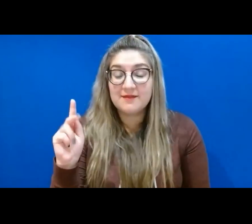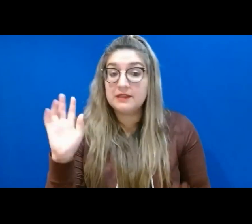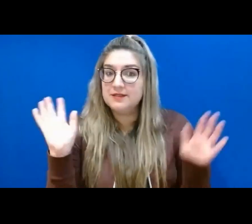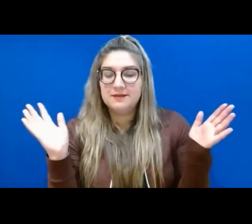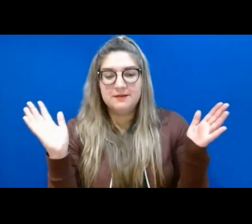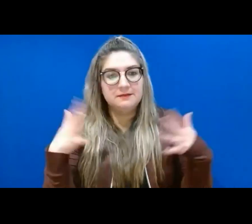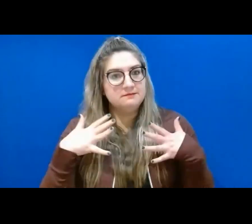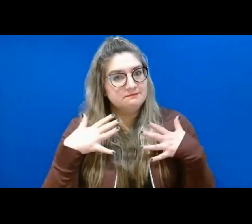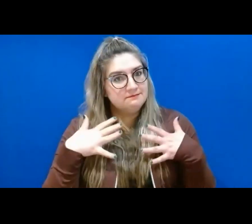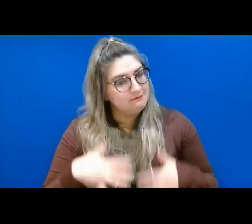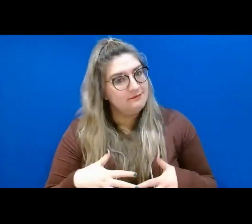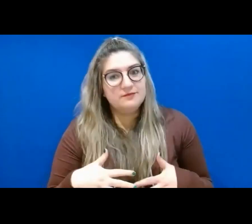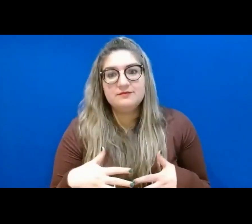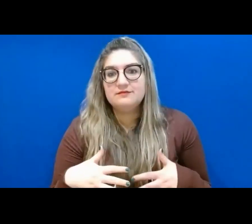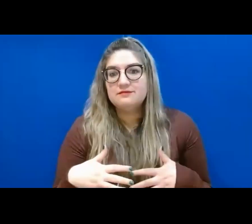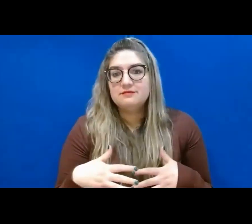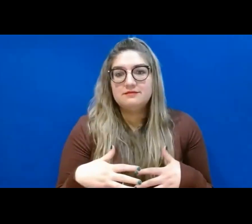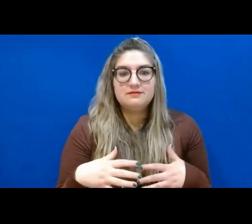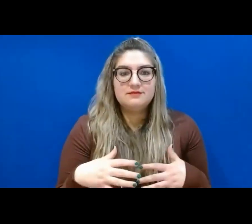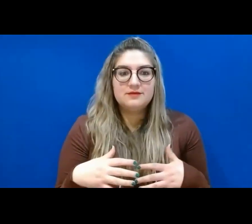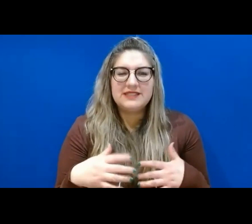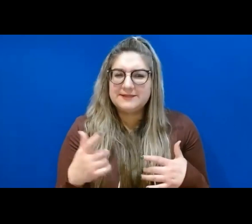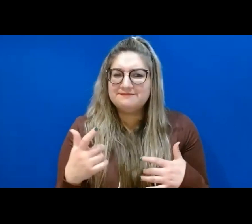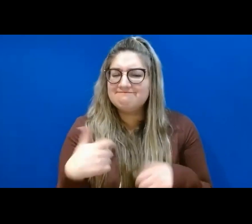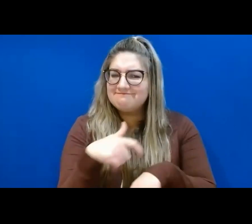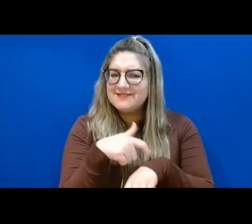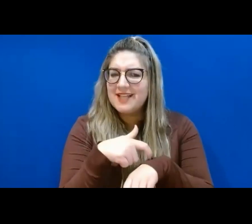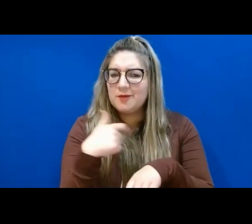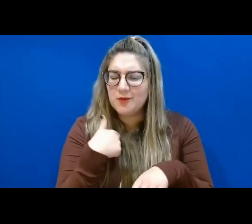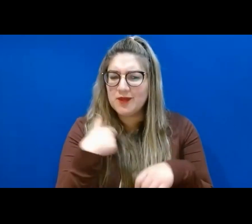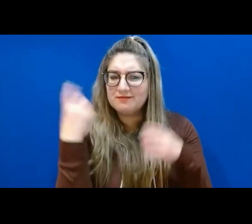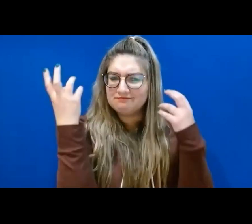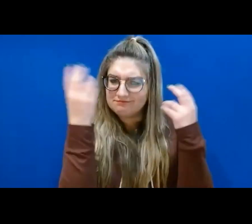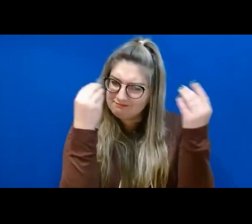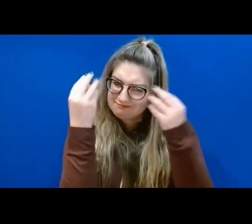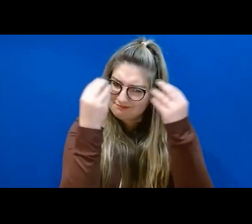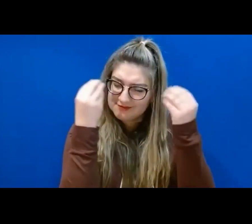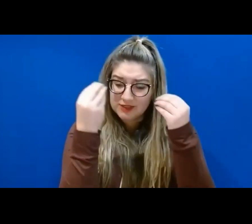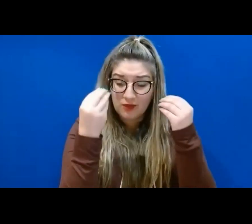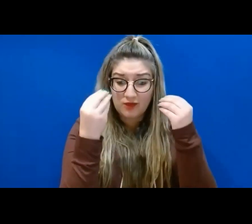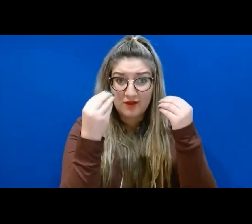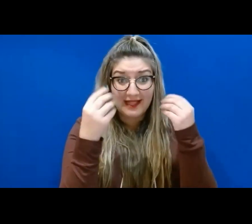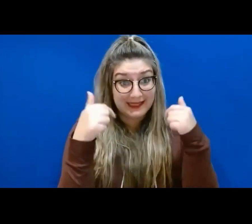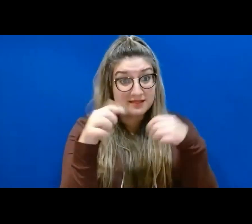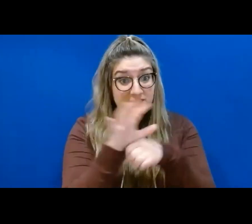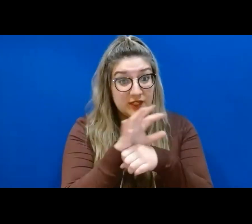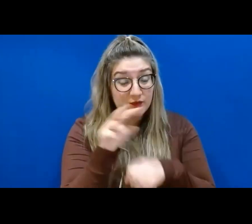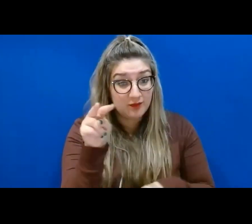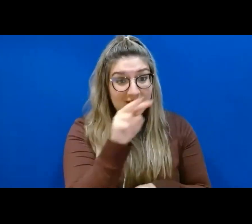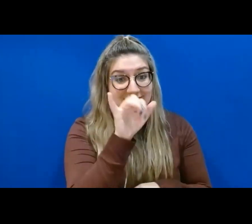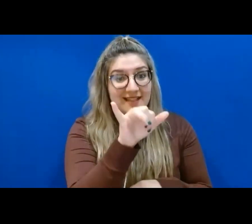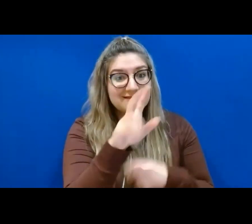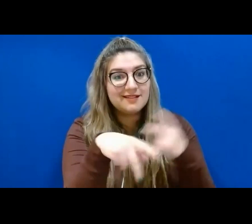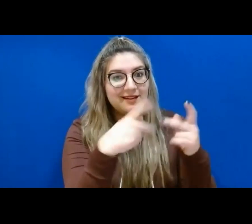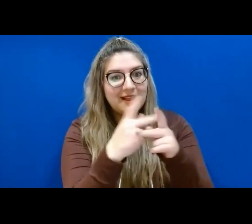So you can tell, let's take a minute to think about it. This is the type of population that we help at the Dream Center. And this is only one